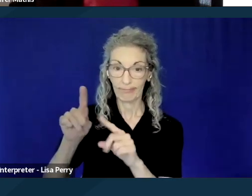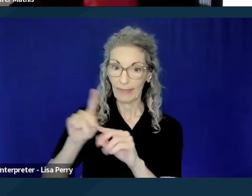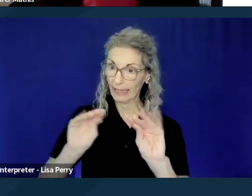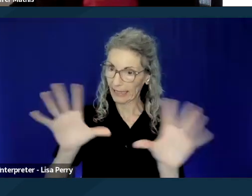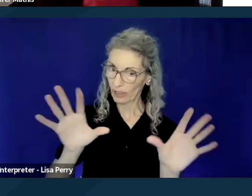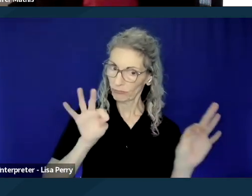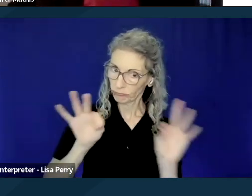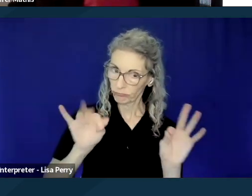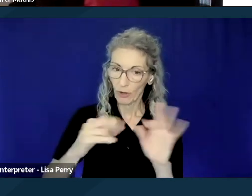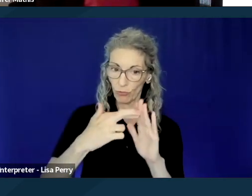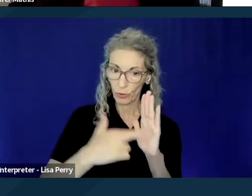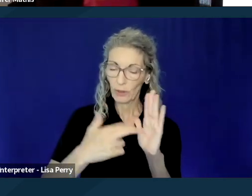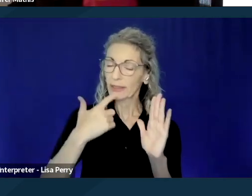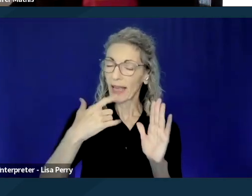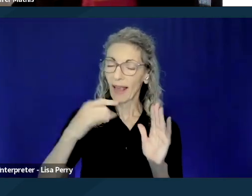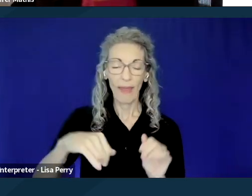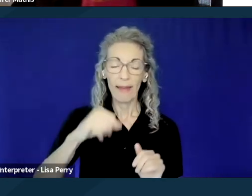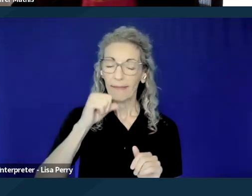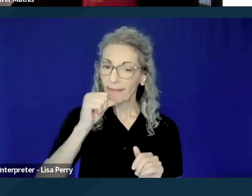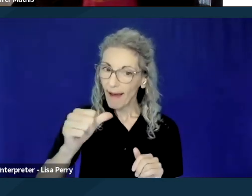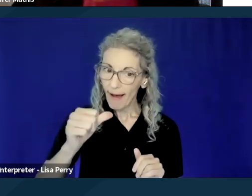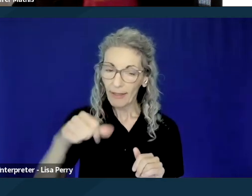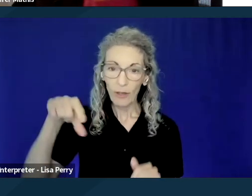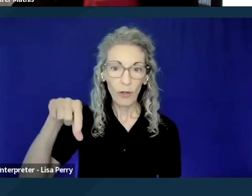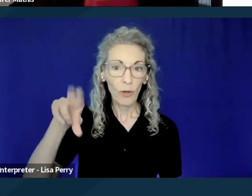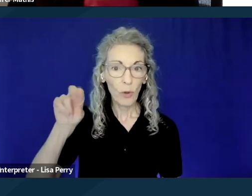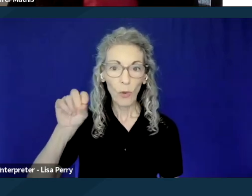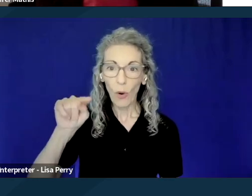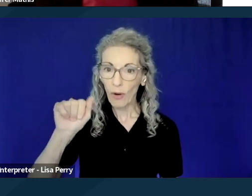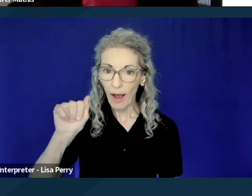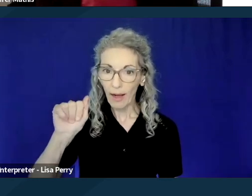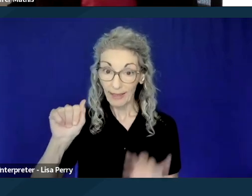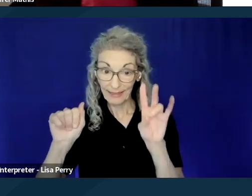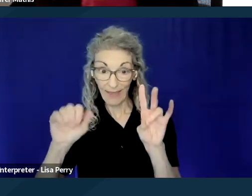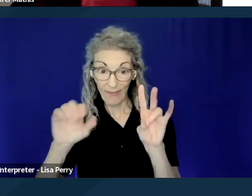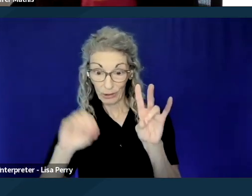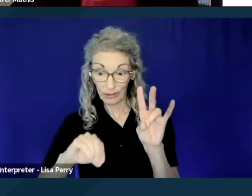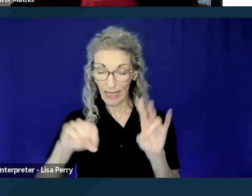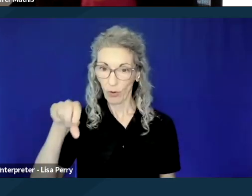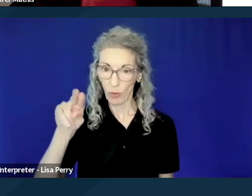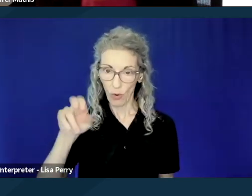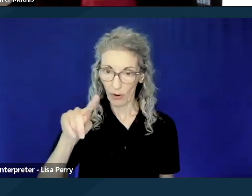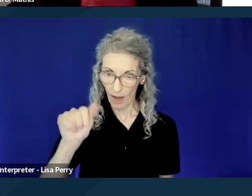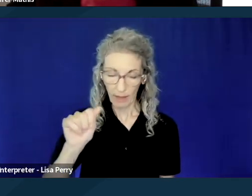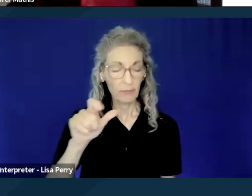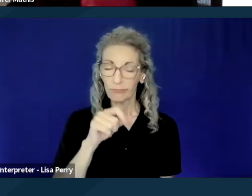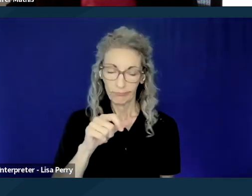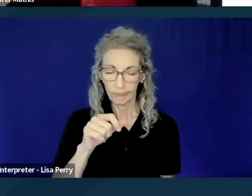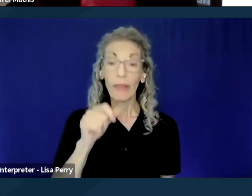that a it is not a quota, the 7%. It is not a requirement